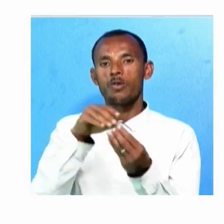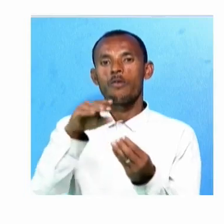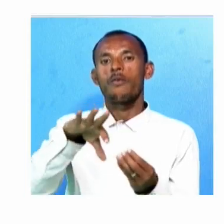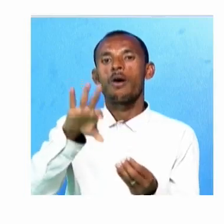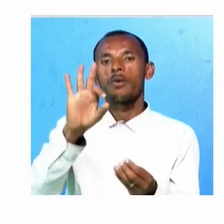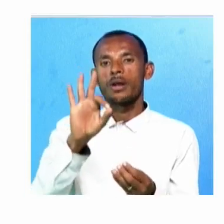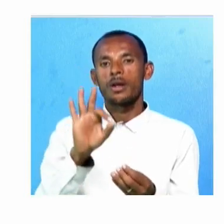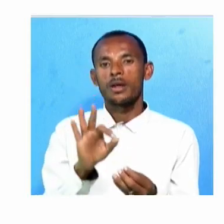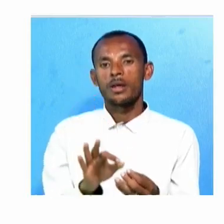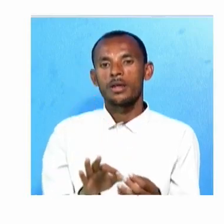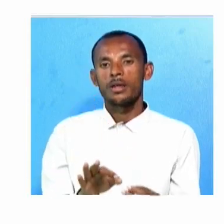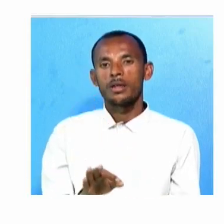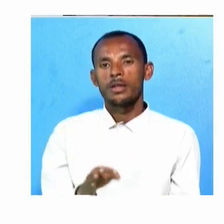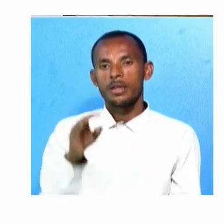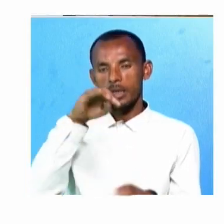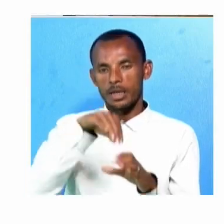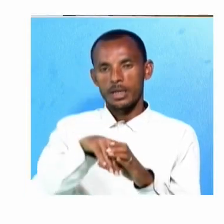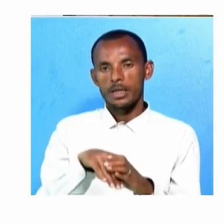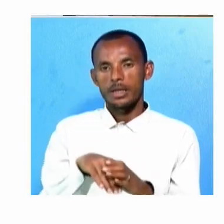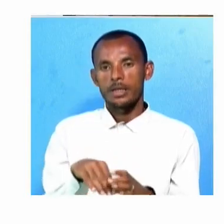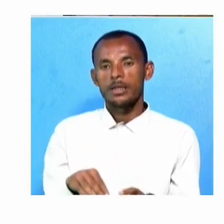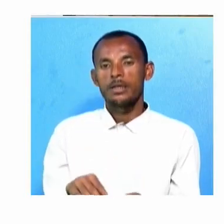found in